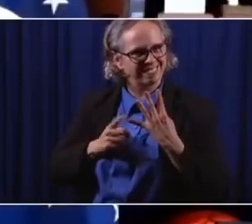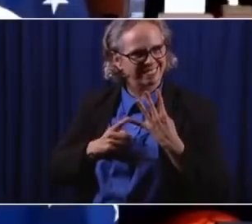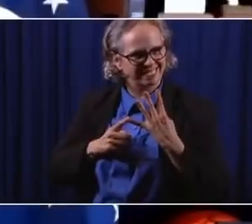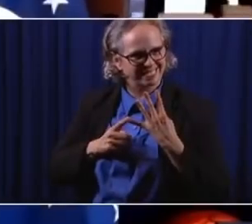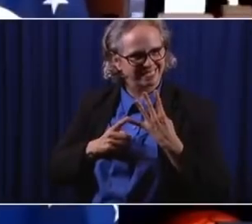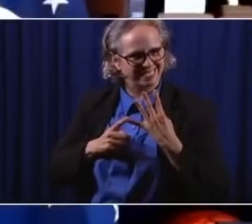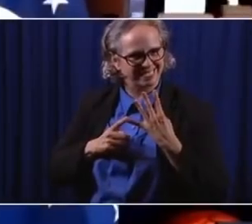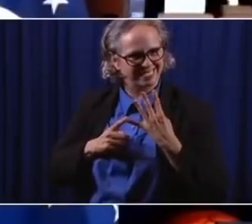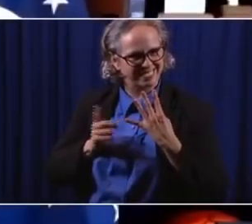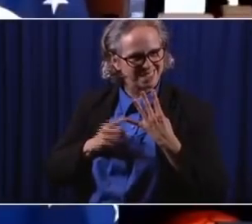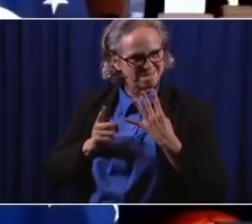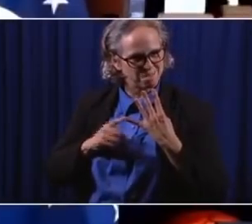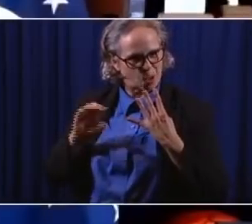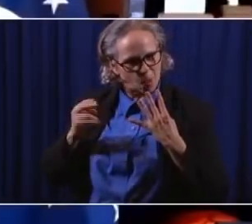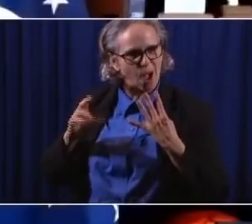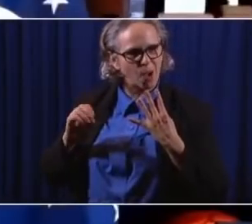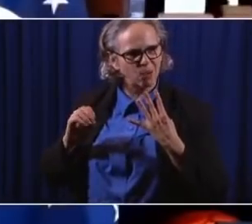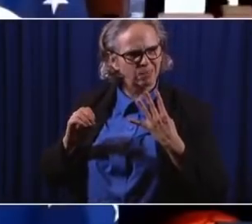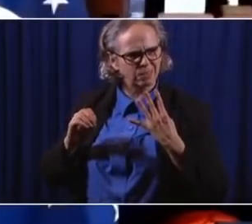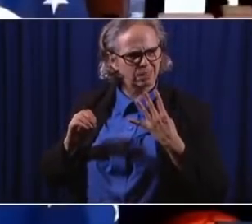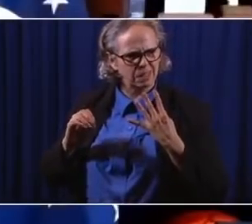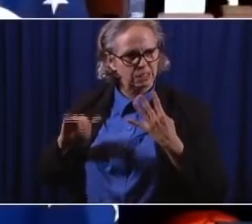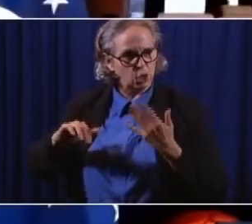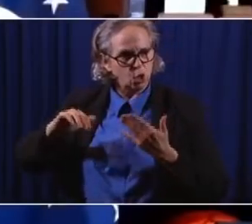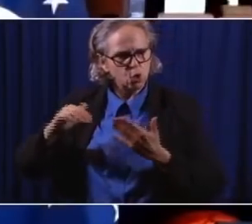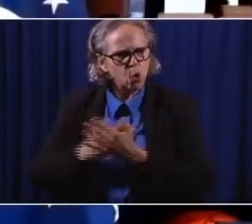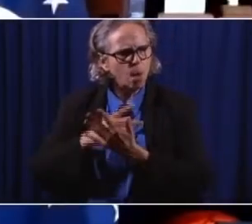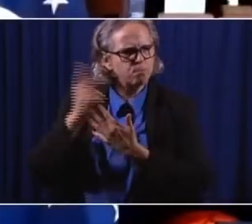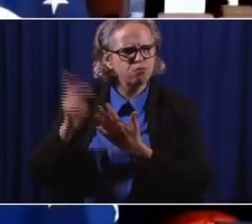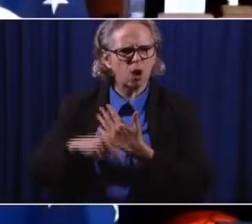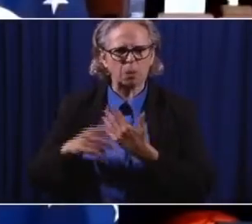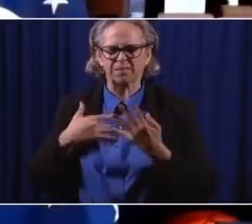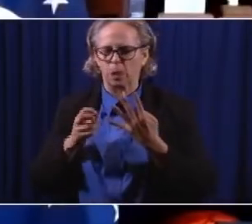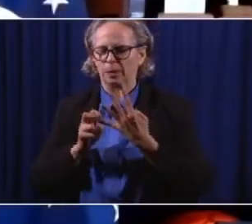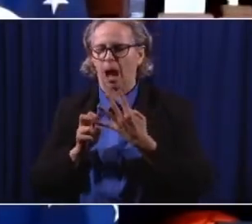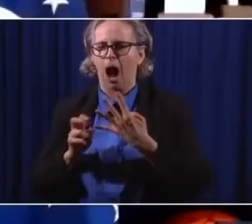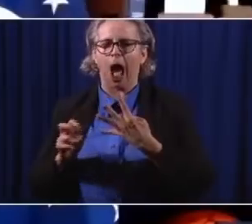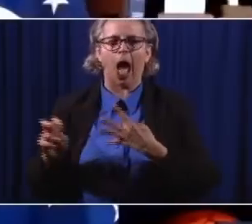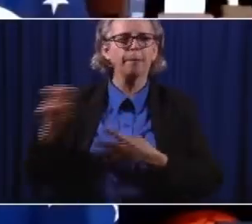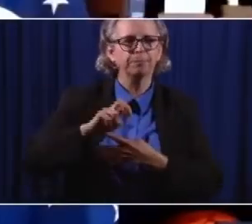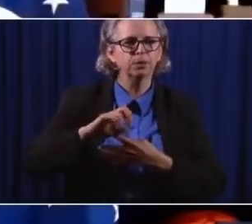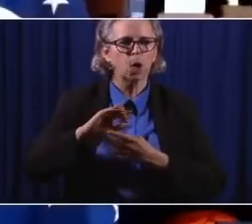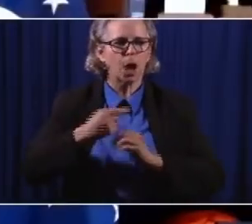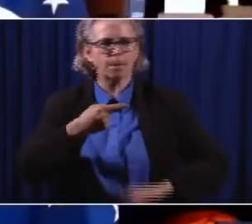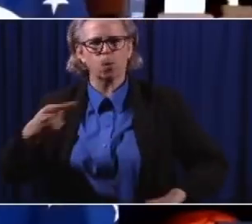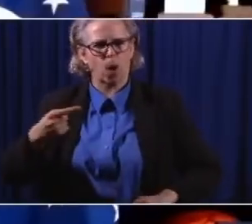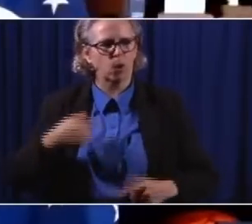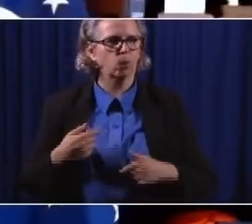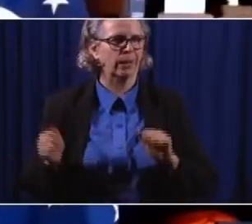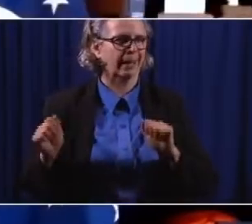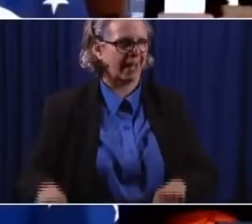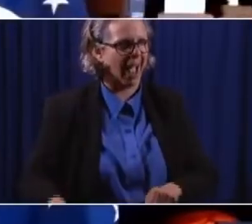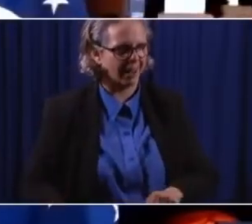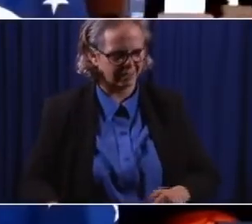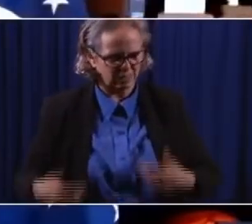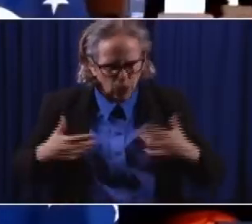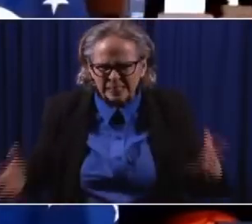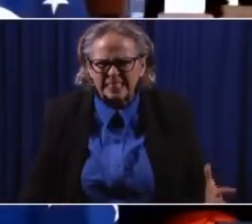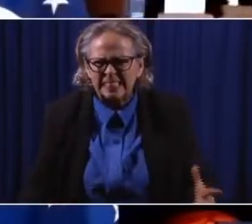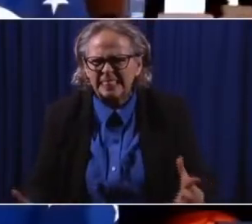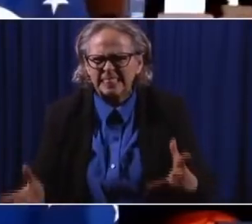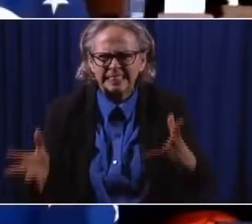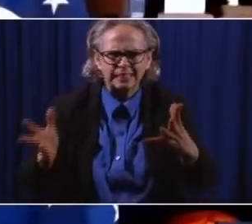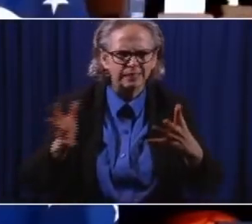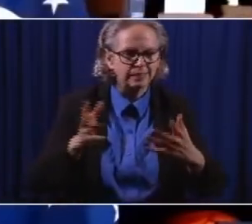one. And we're going to continue to push to try to add apprentices. Also of note, though, we are number 1 when you talk about